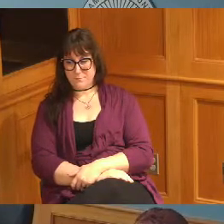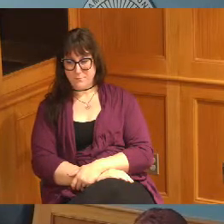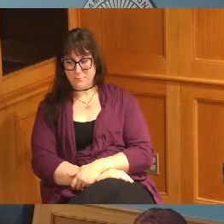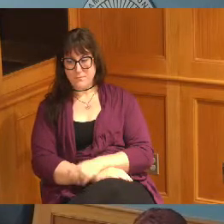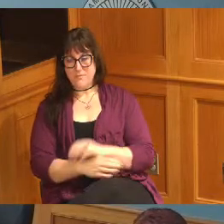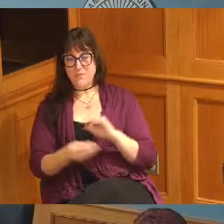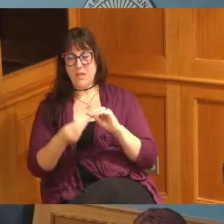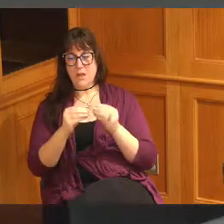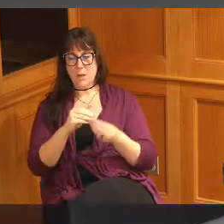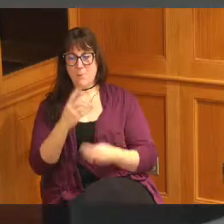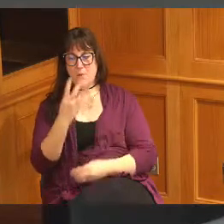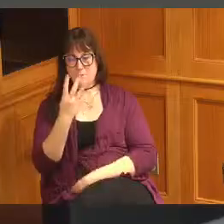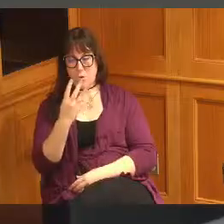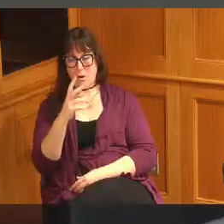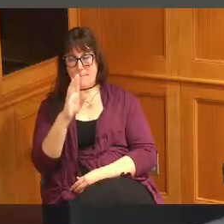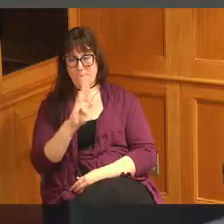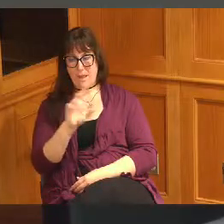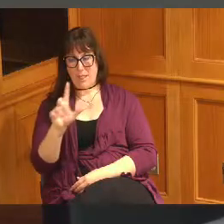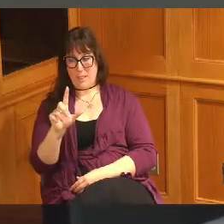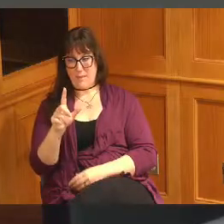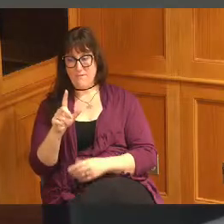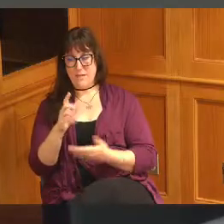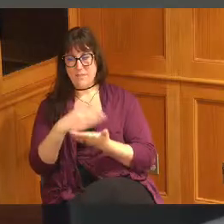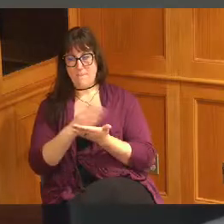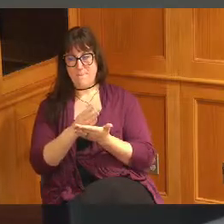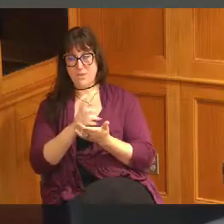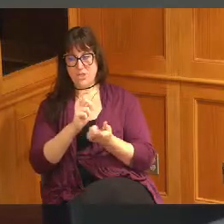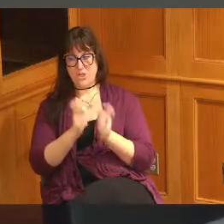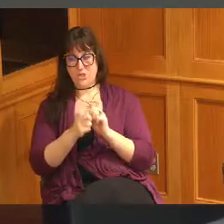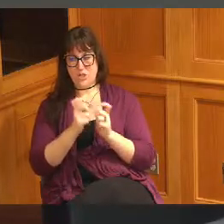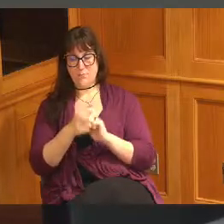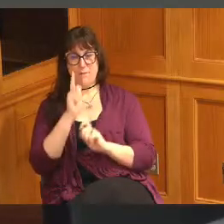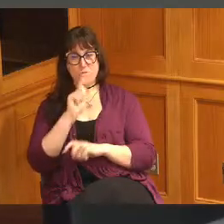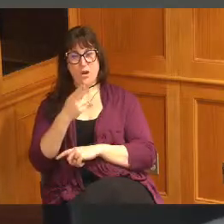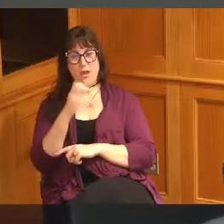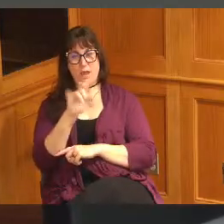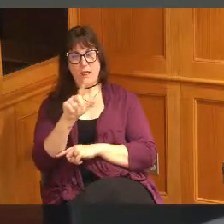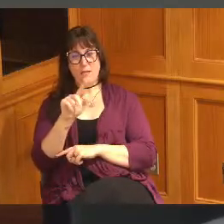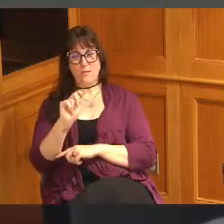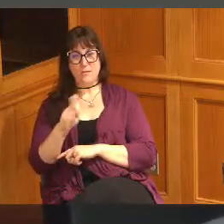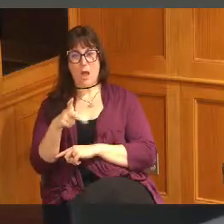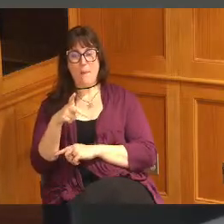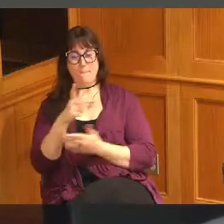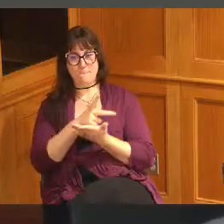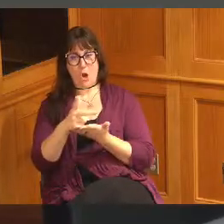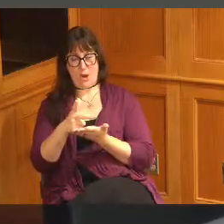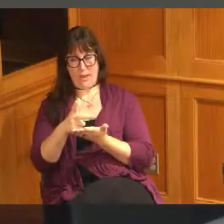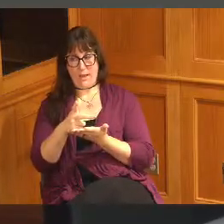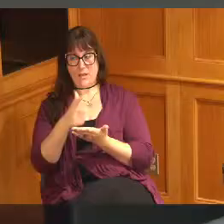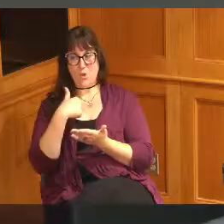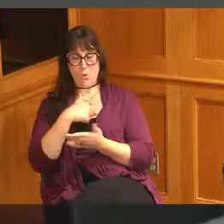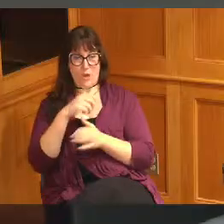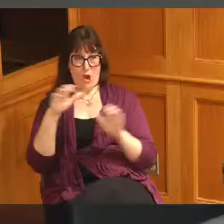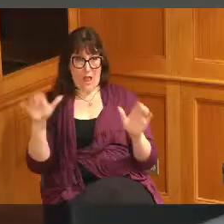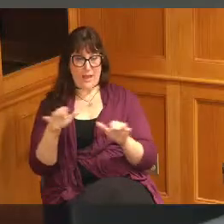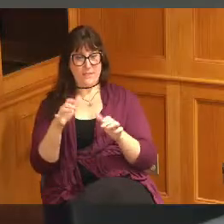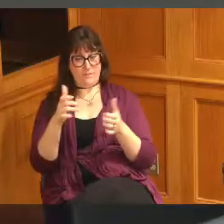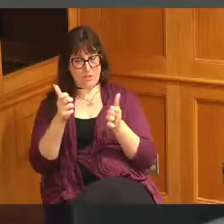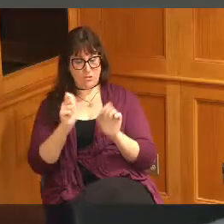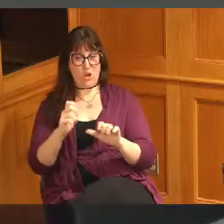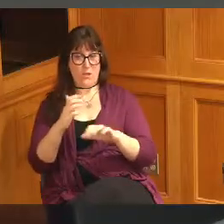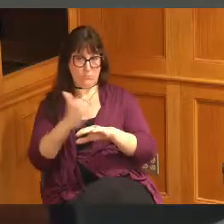leave number 4 is a budget adjustment. This relates to our Hilltop parking lot, which we are actively proceeding on construction